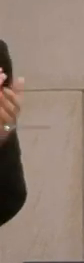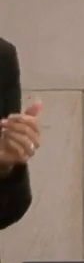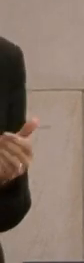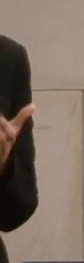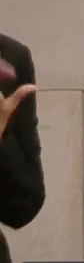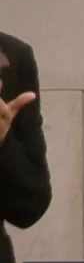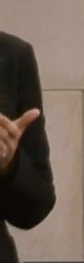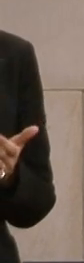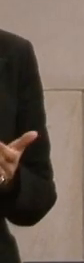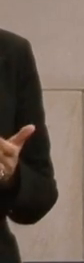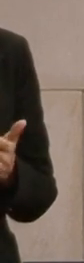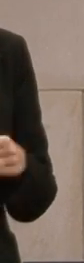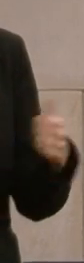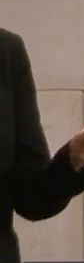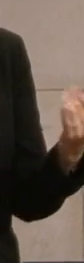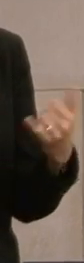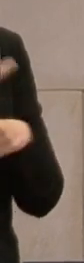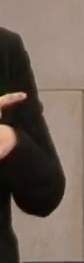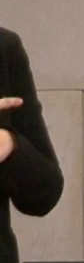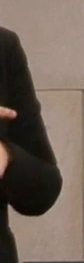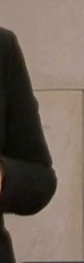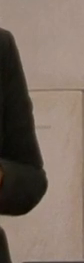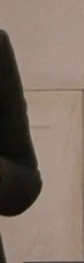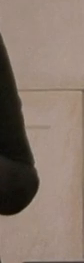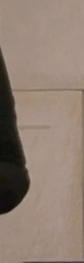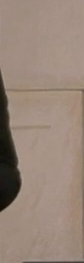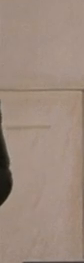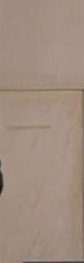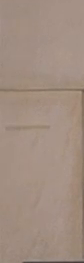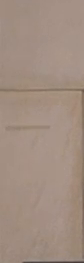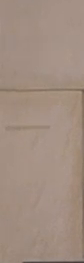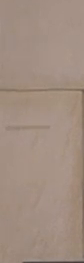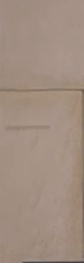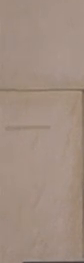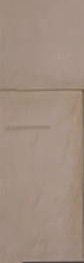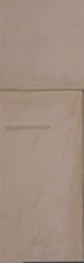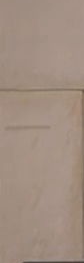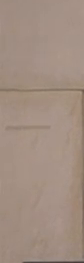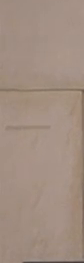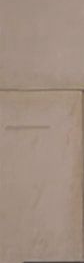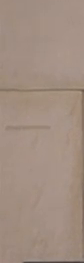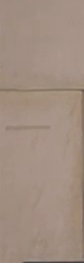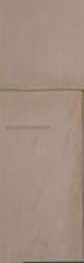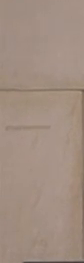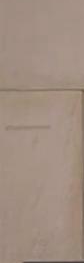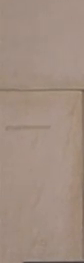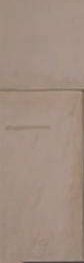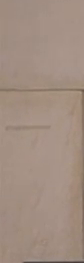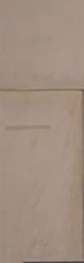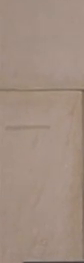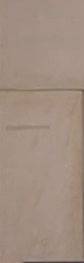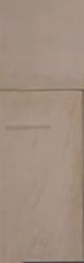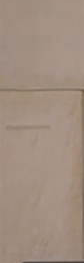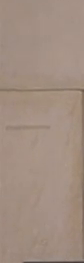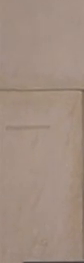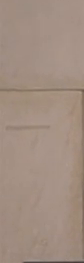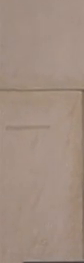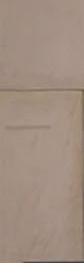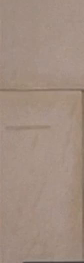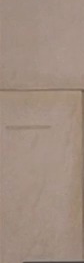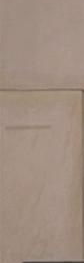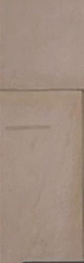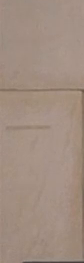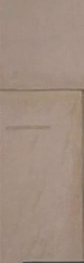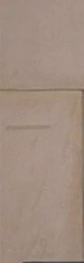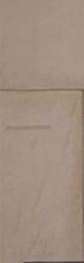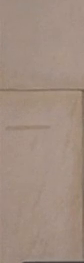Robin, who's here with me today, in California in 2001. But even though we were legally able to marry in